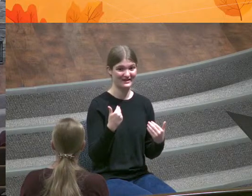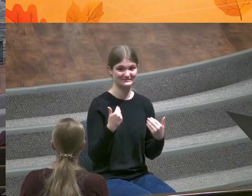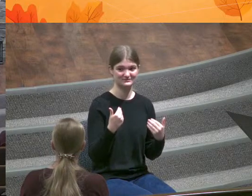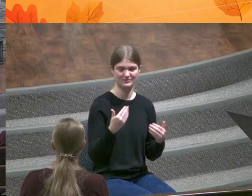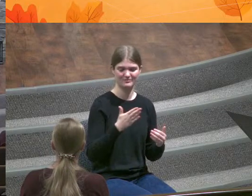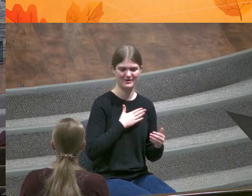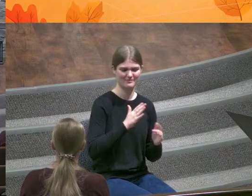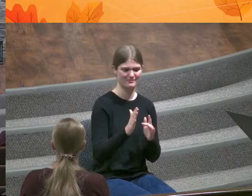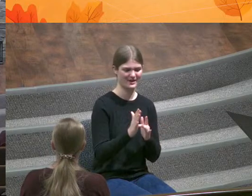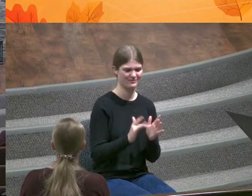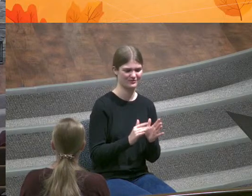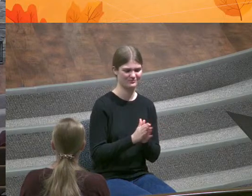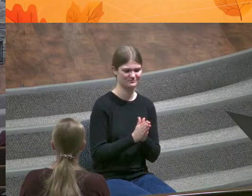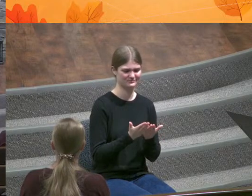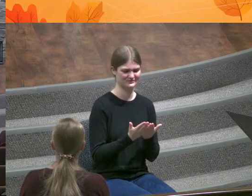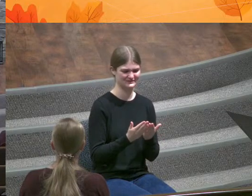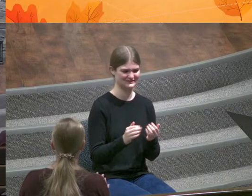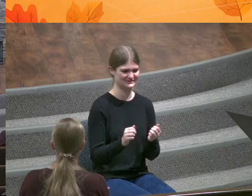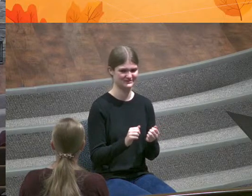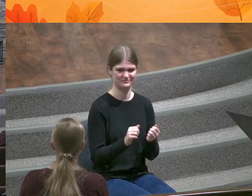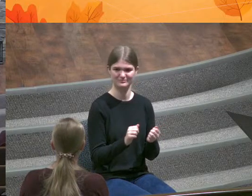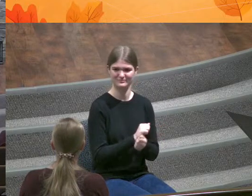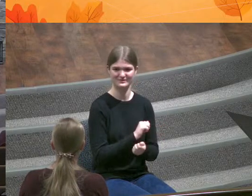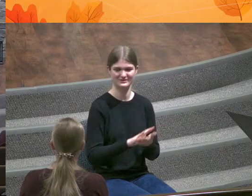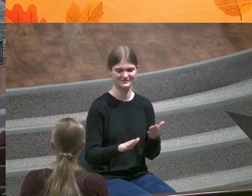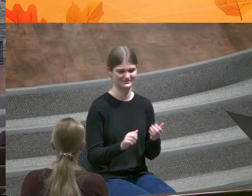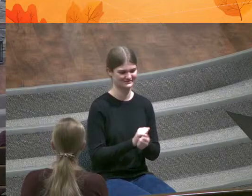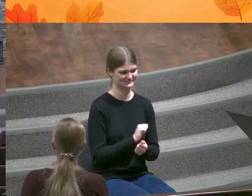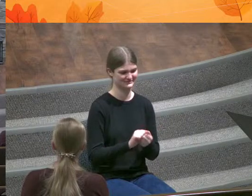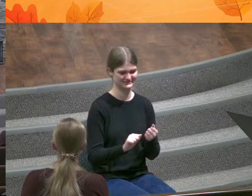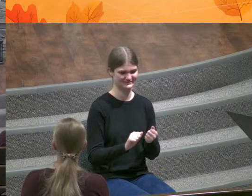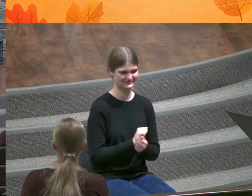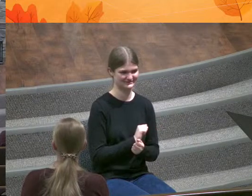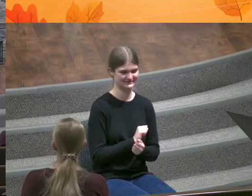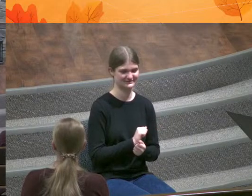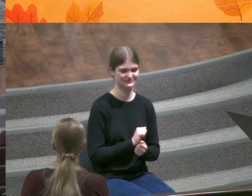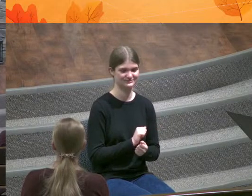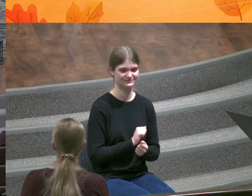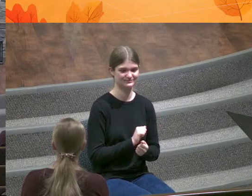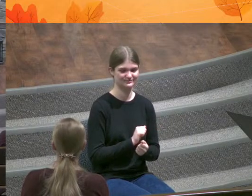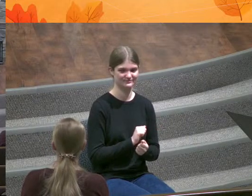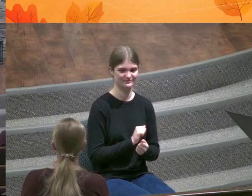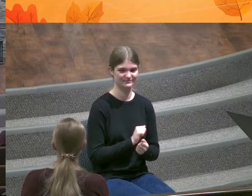taught class with this morning has duct tape all over it.